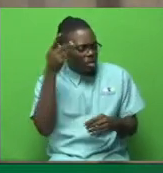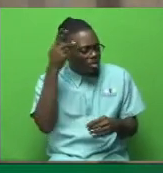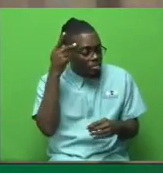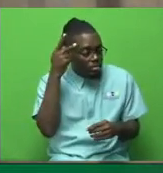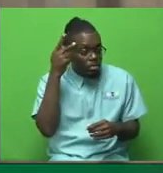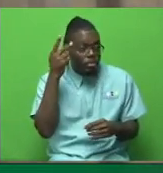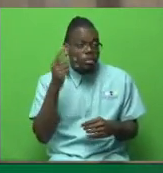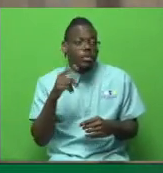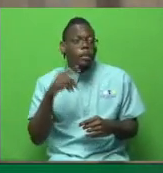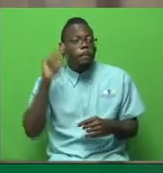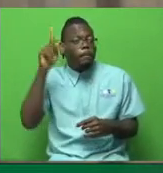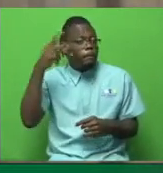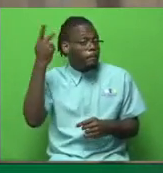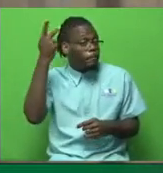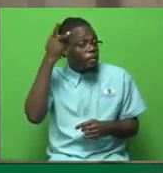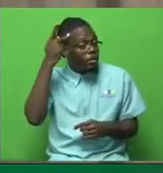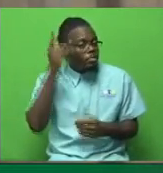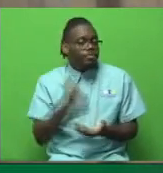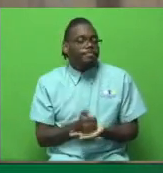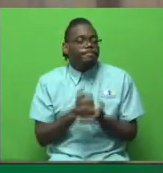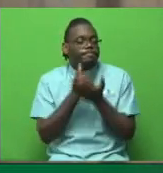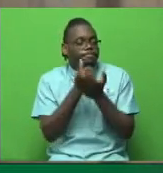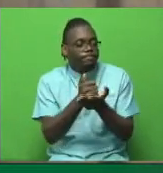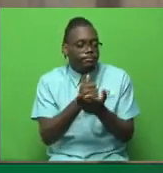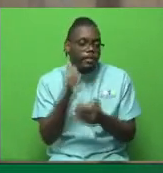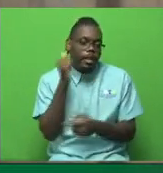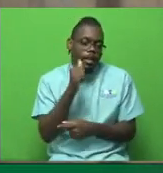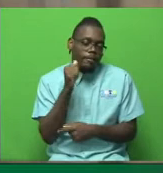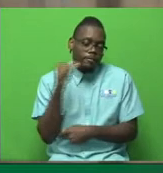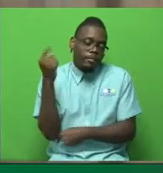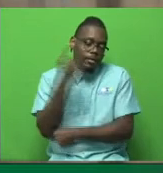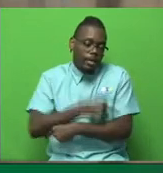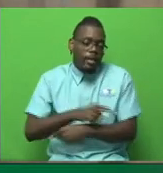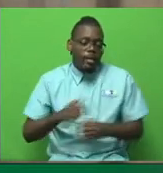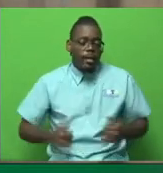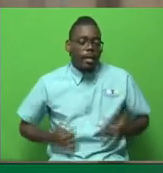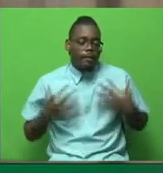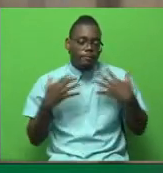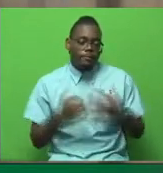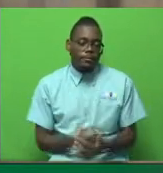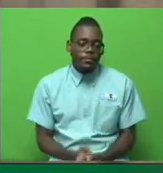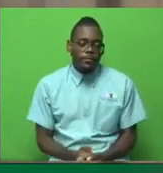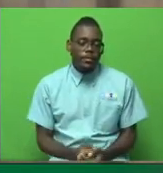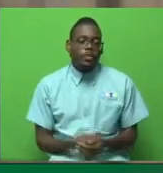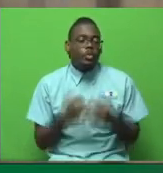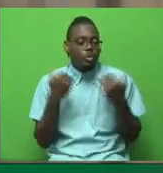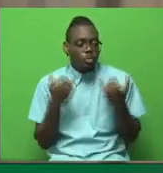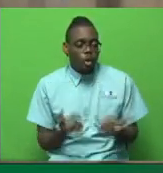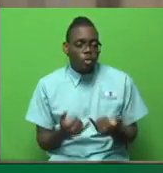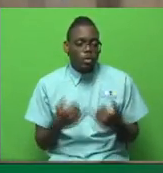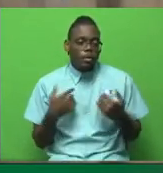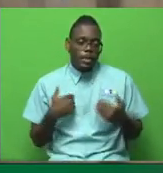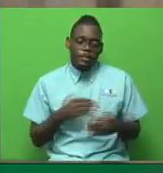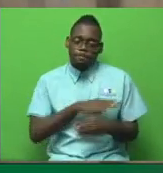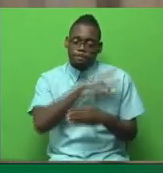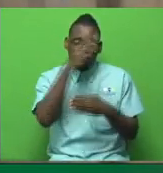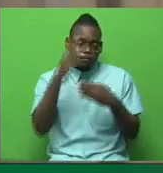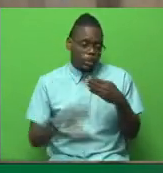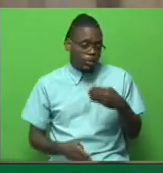it impacts on our everyday life and so as I conclude here Mr Deputy